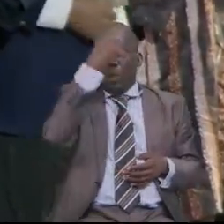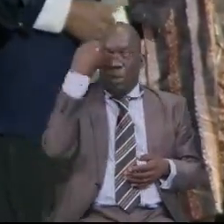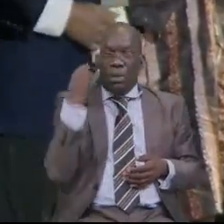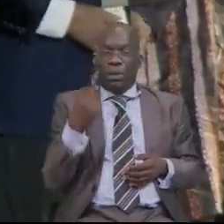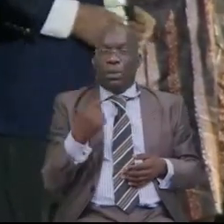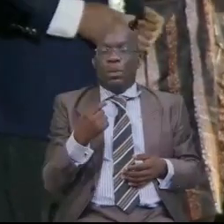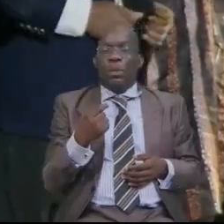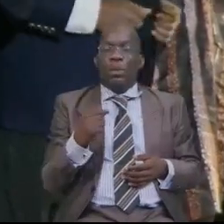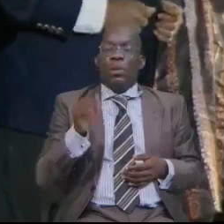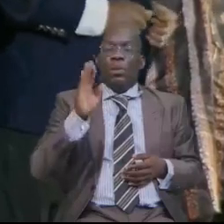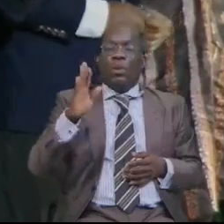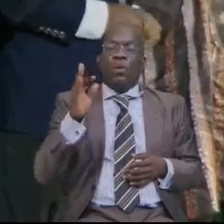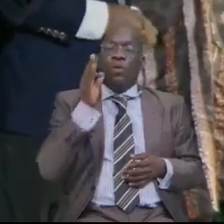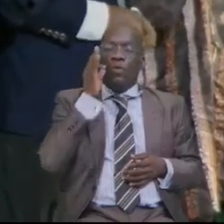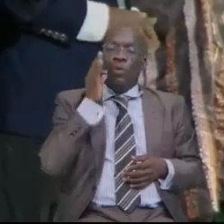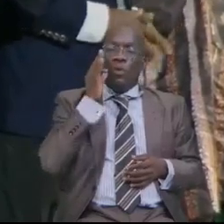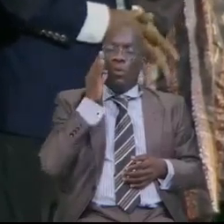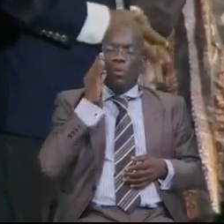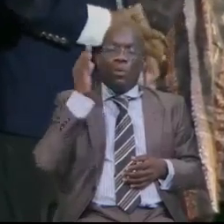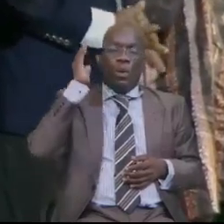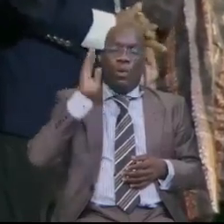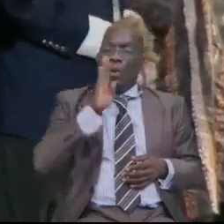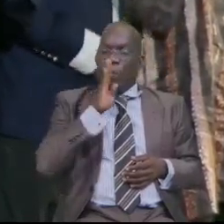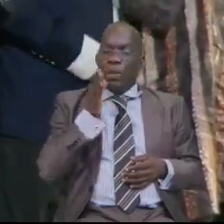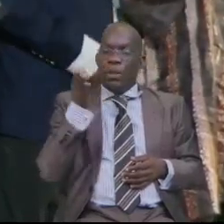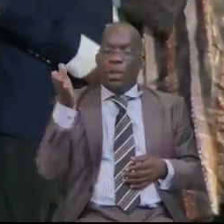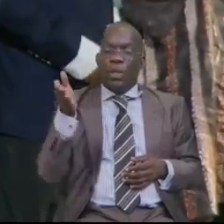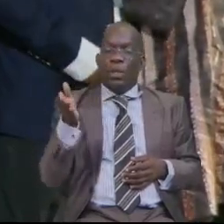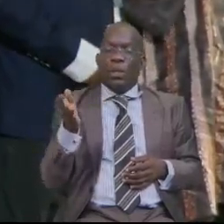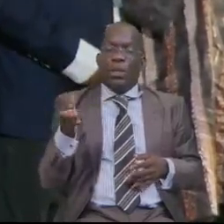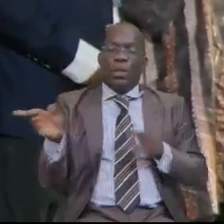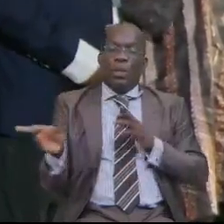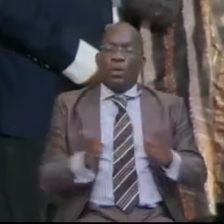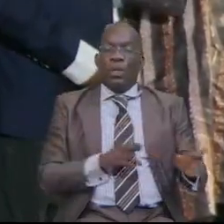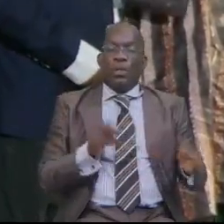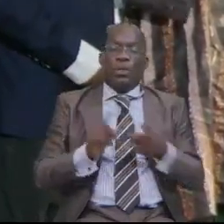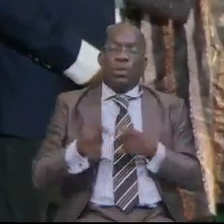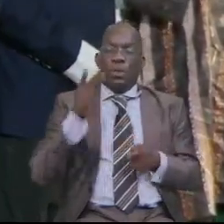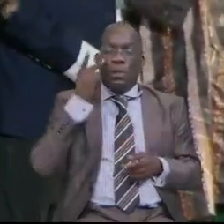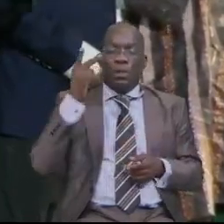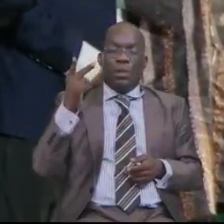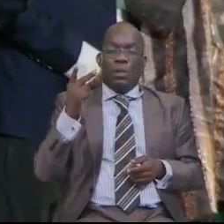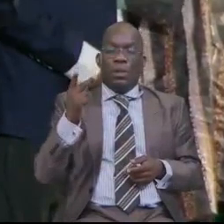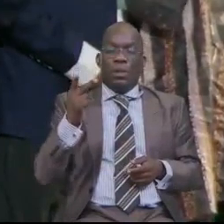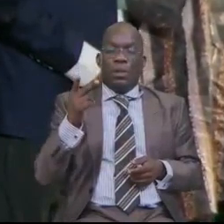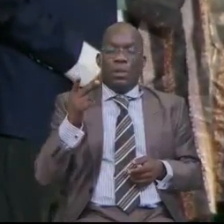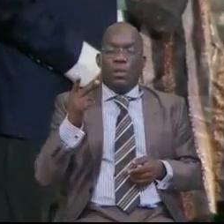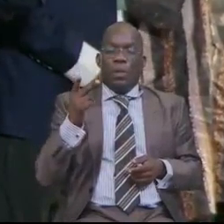because your fruit will be there, ready to see.